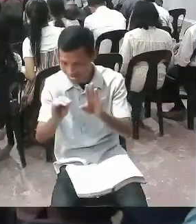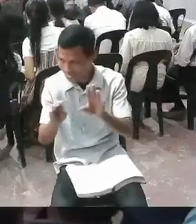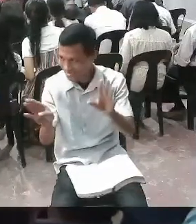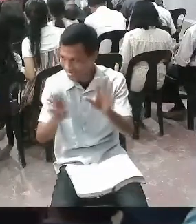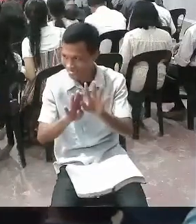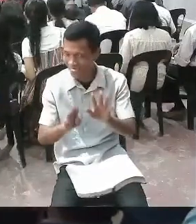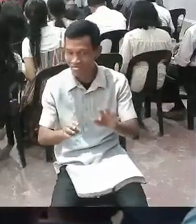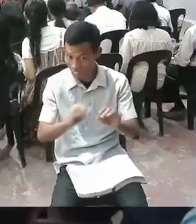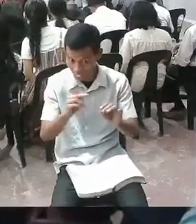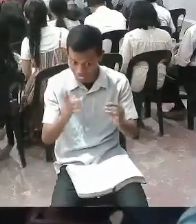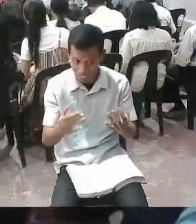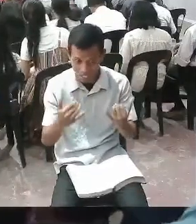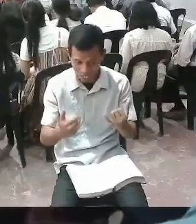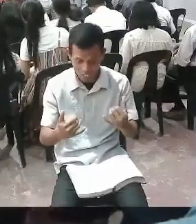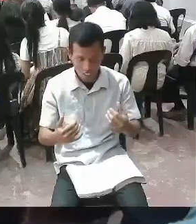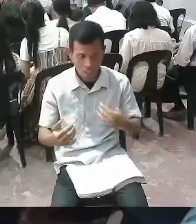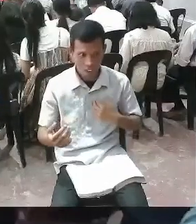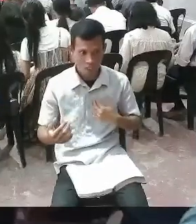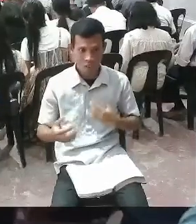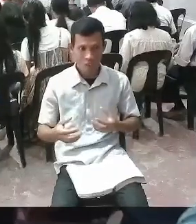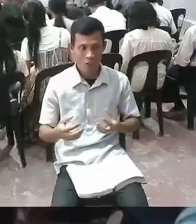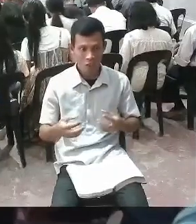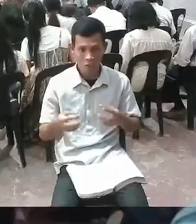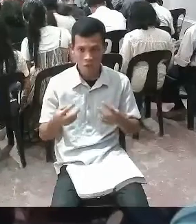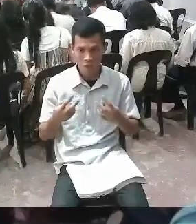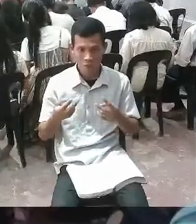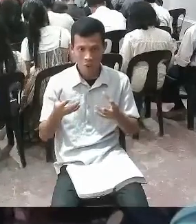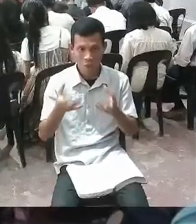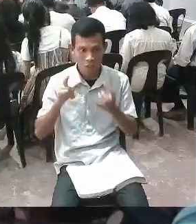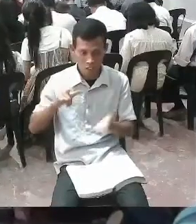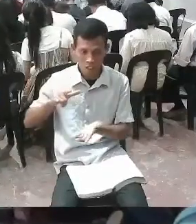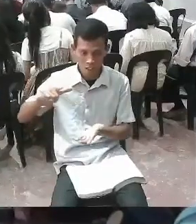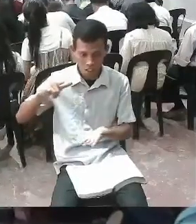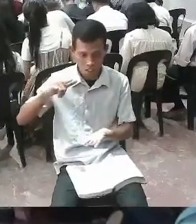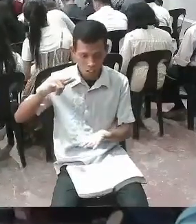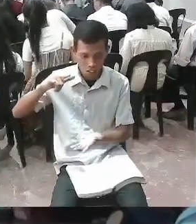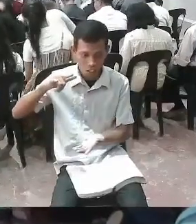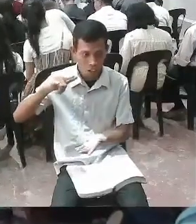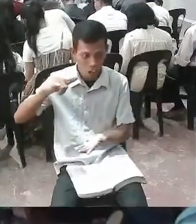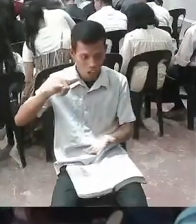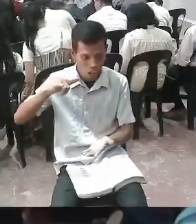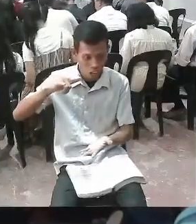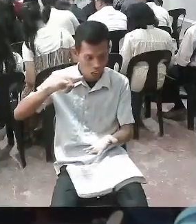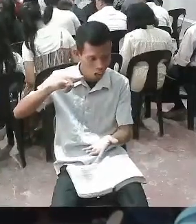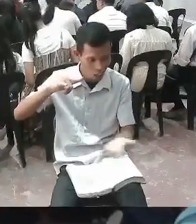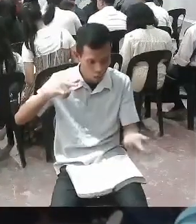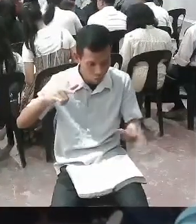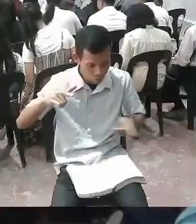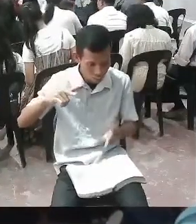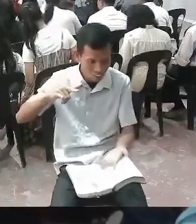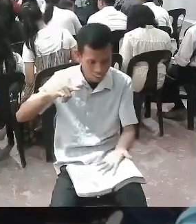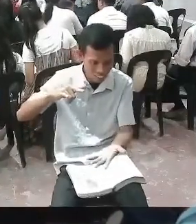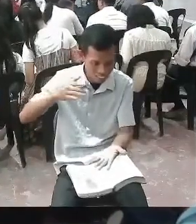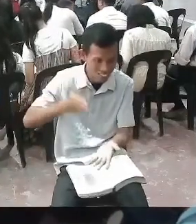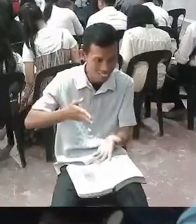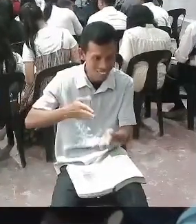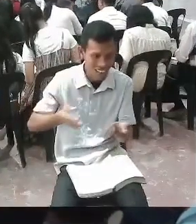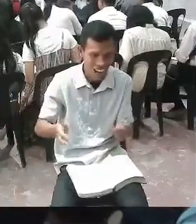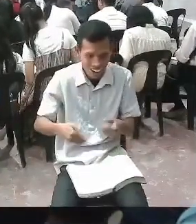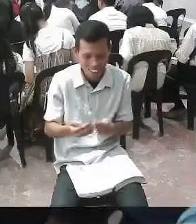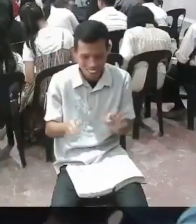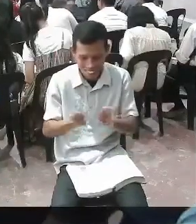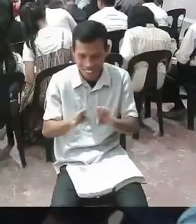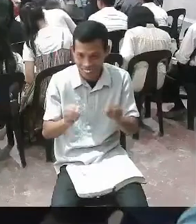I'm like the pilot. I'm looking for a place to land, okay, the plane. This is so good. But